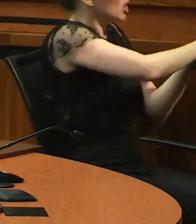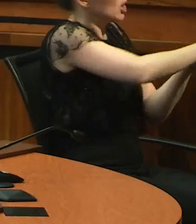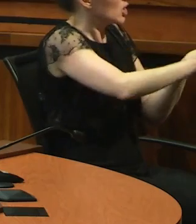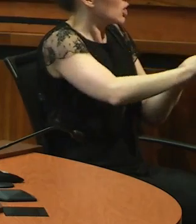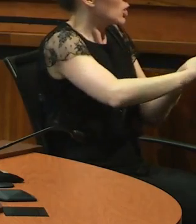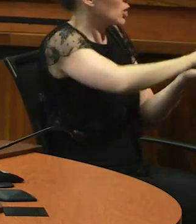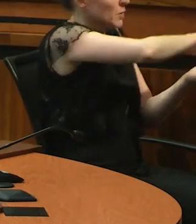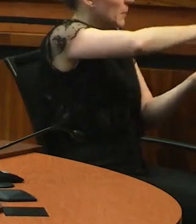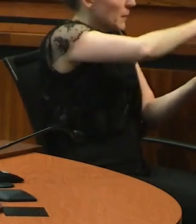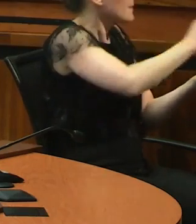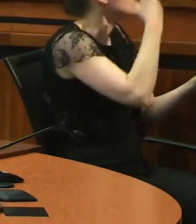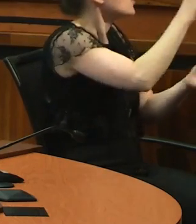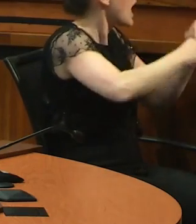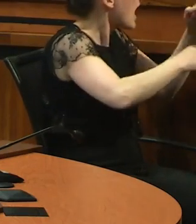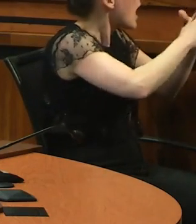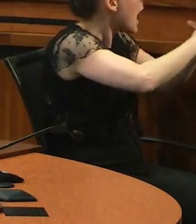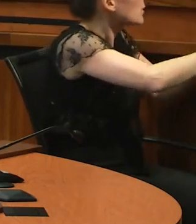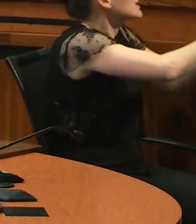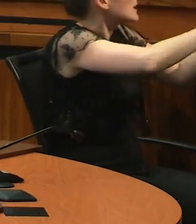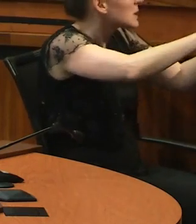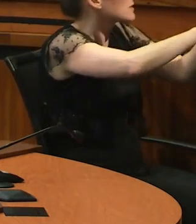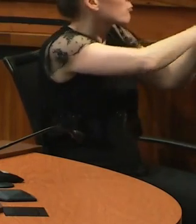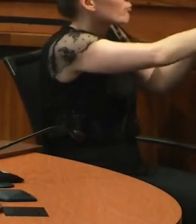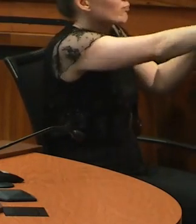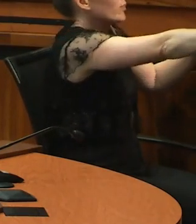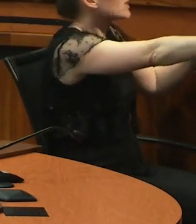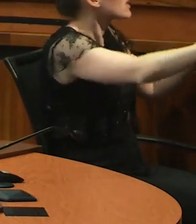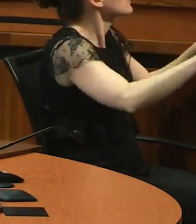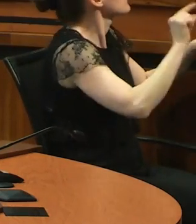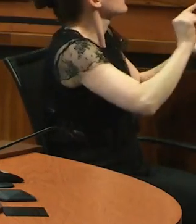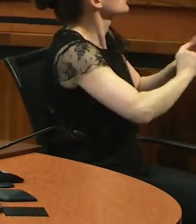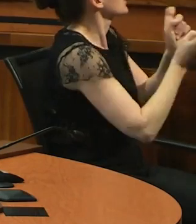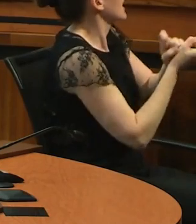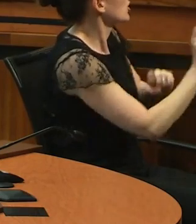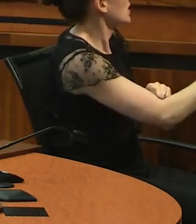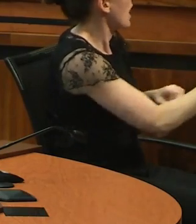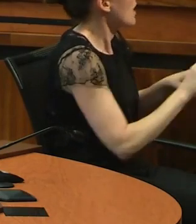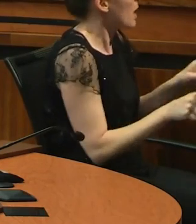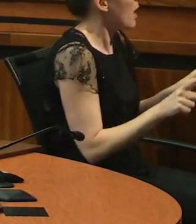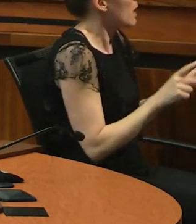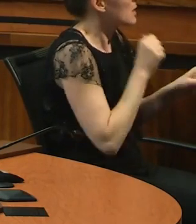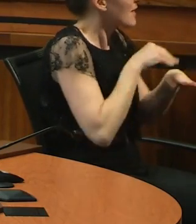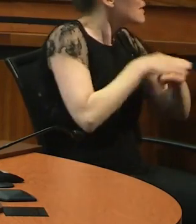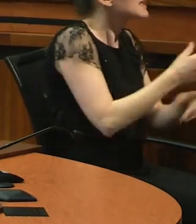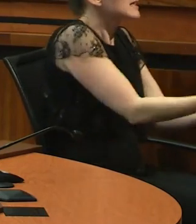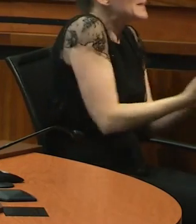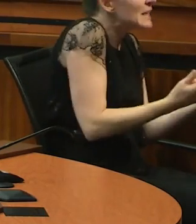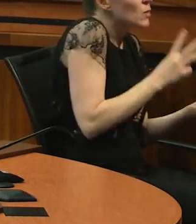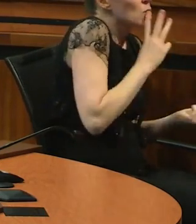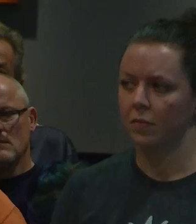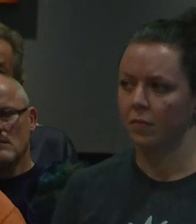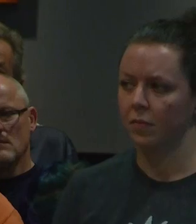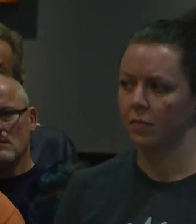downhill. It does change a little bit, but that change in elevation between here and here sort of really governs the speed of the water. Yes, but water runs